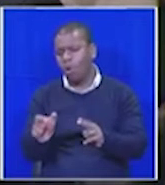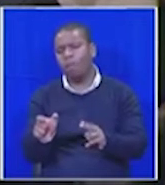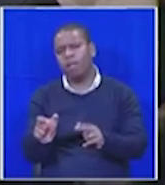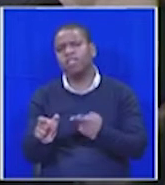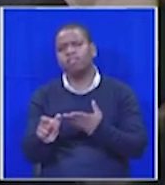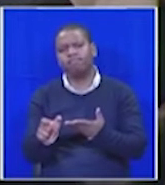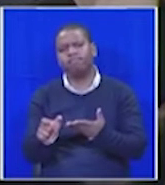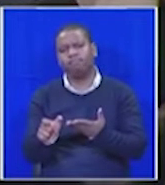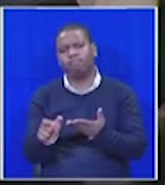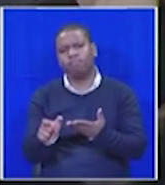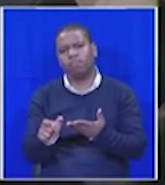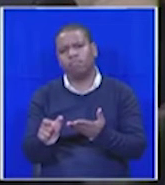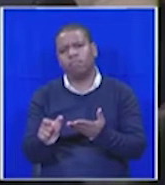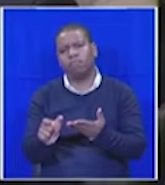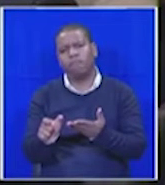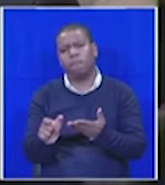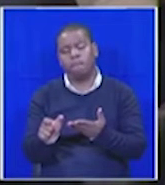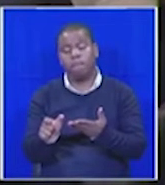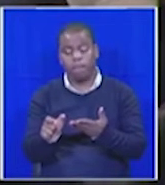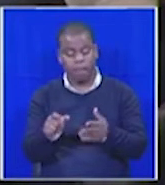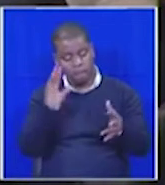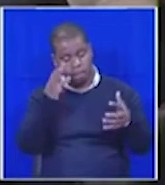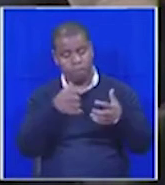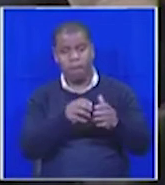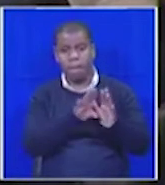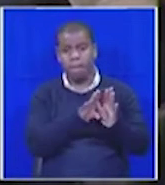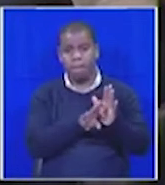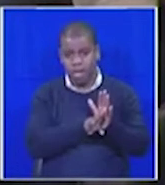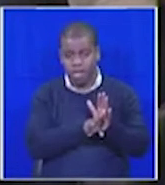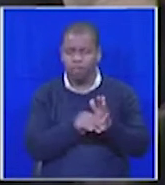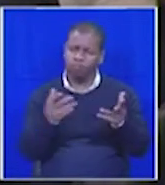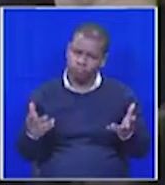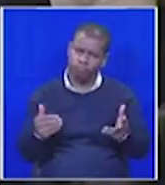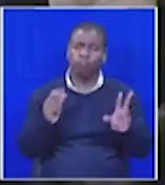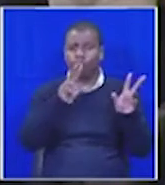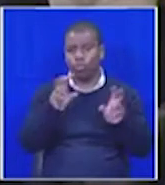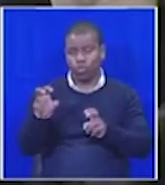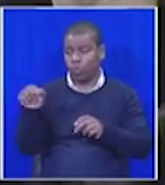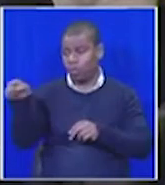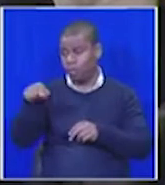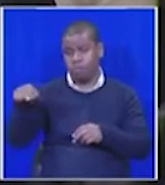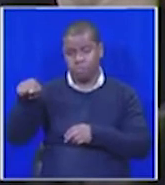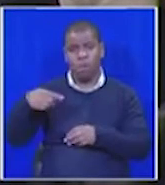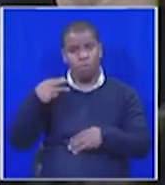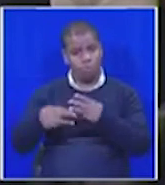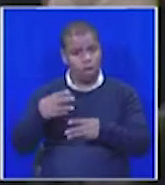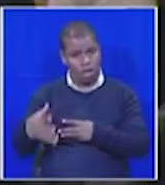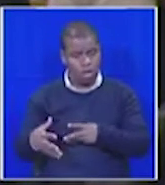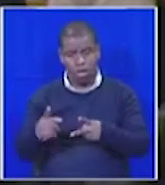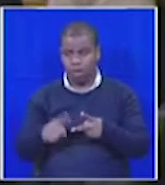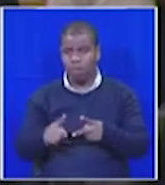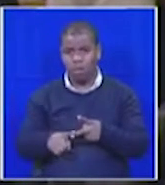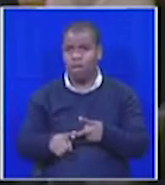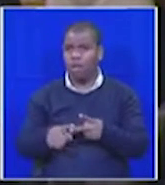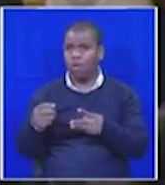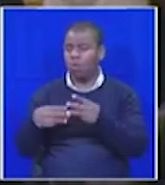Ollis is giving comment on the bill before us, and he's talking about water, which many workers and unemployed people... Honourable Member, you are making